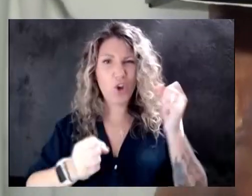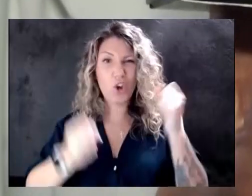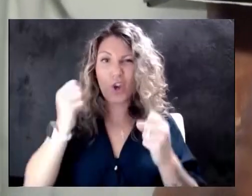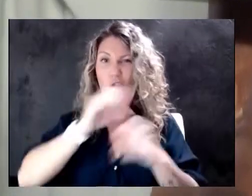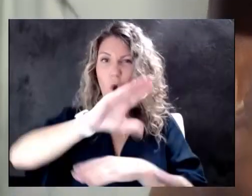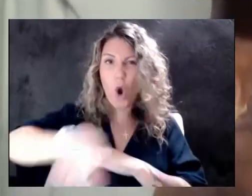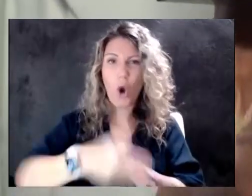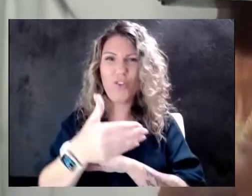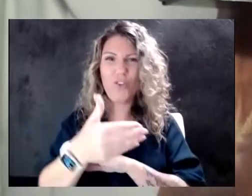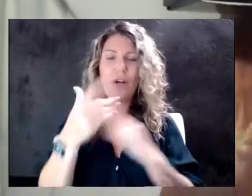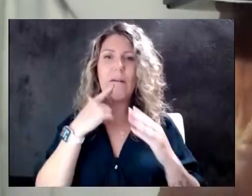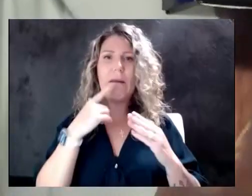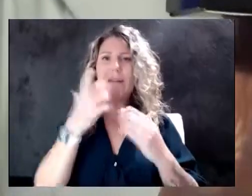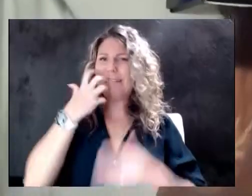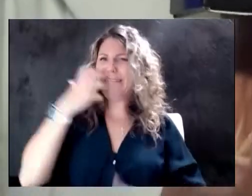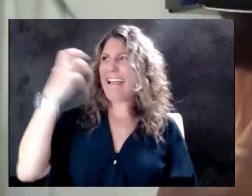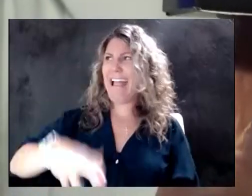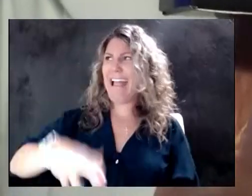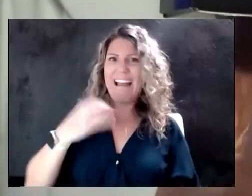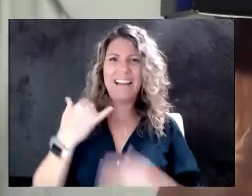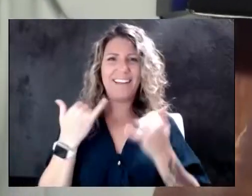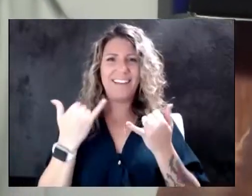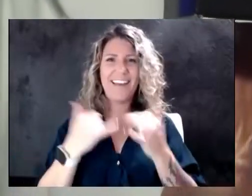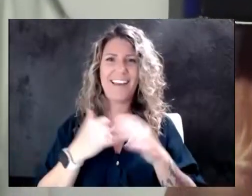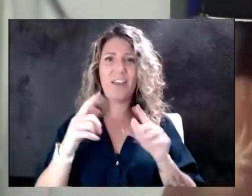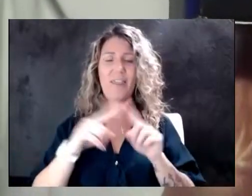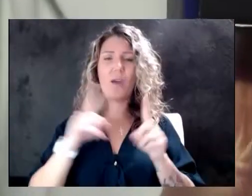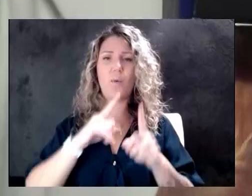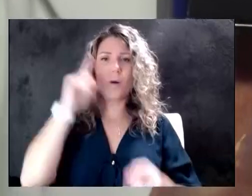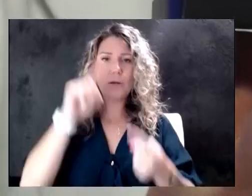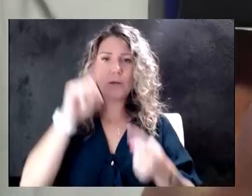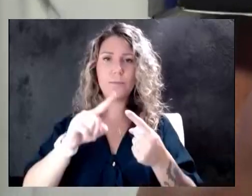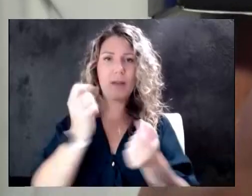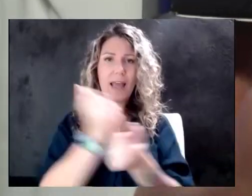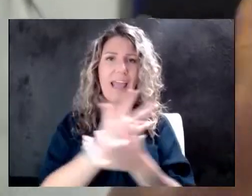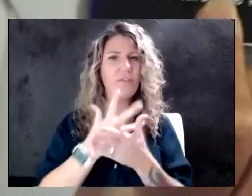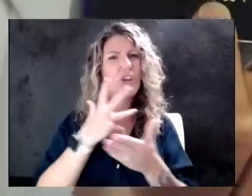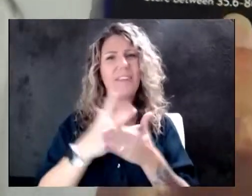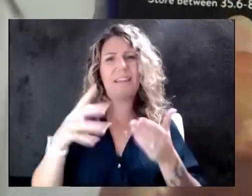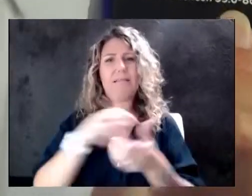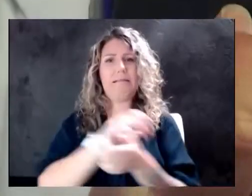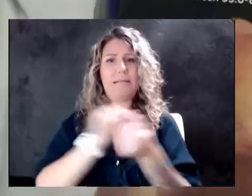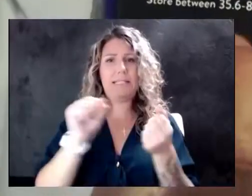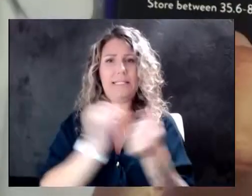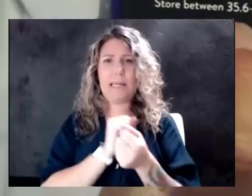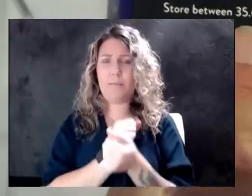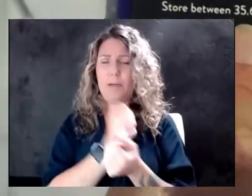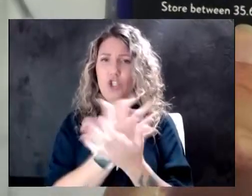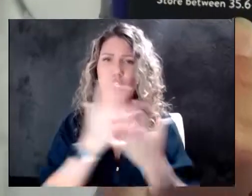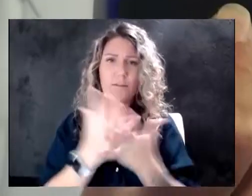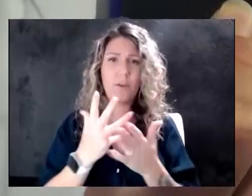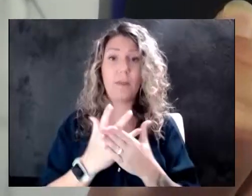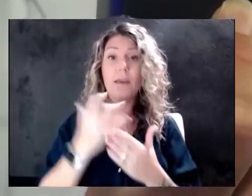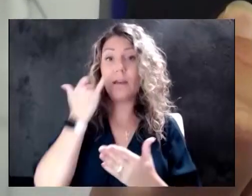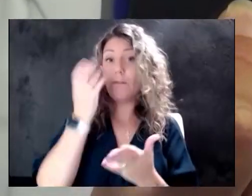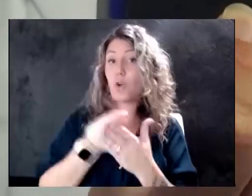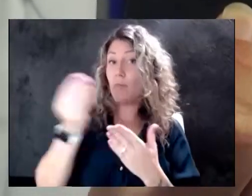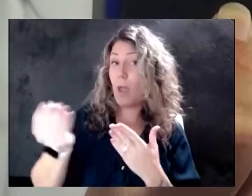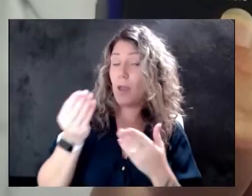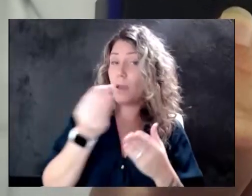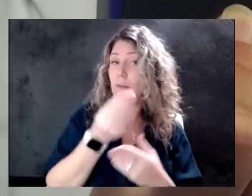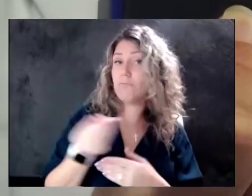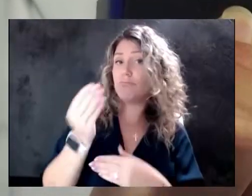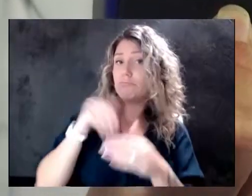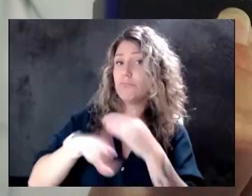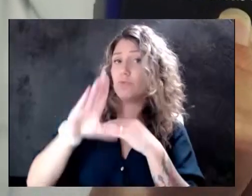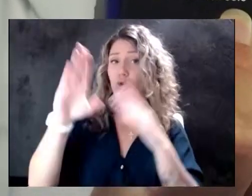hot out. That will degrade everything that's in this box. So if you buy it, bring it into your house. Don't leave